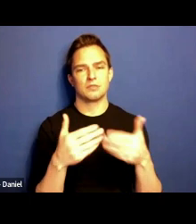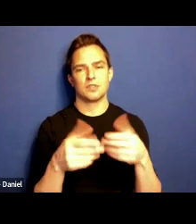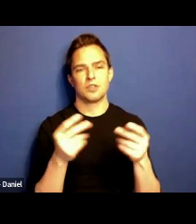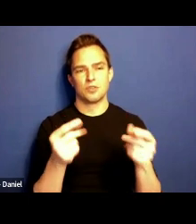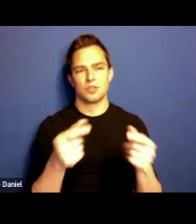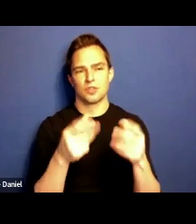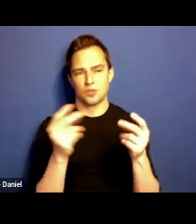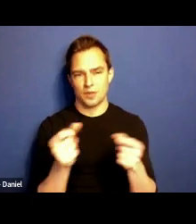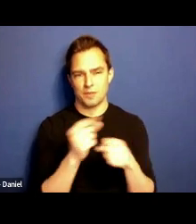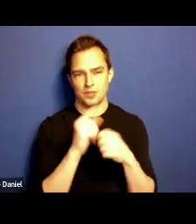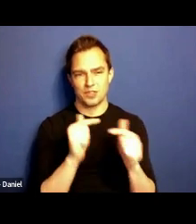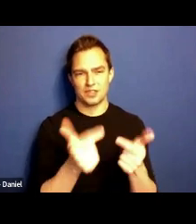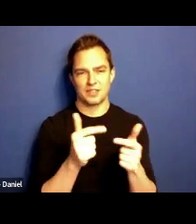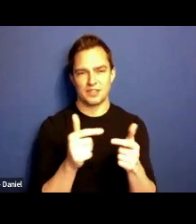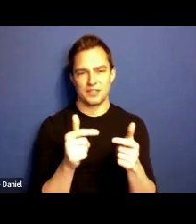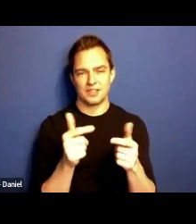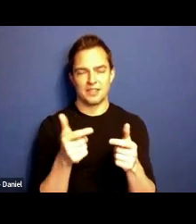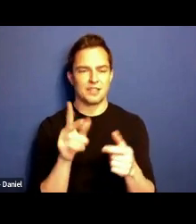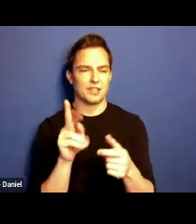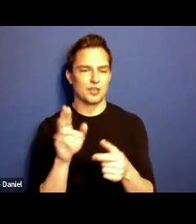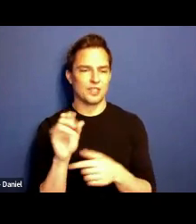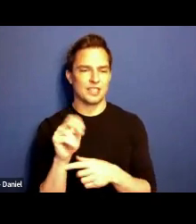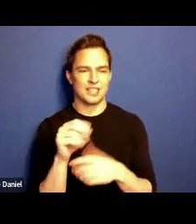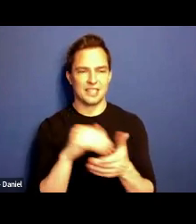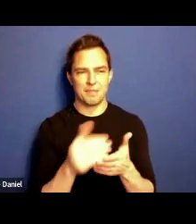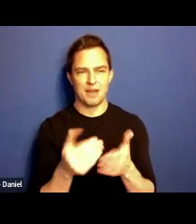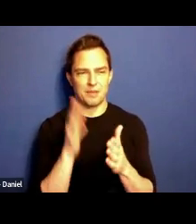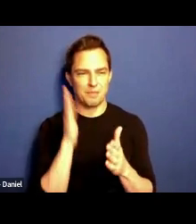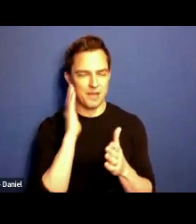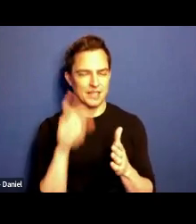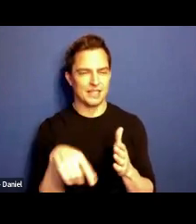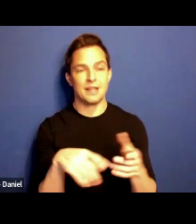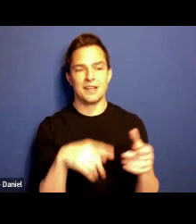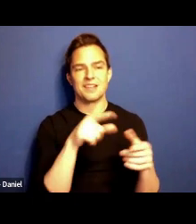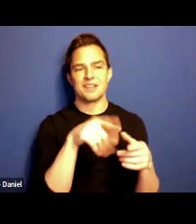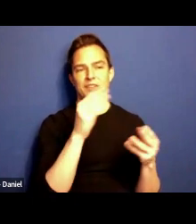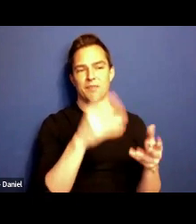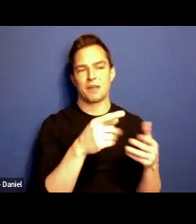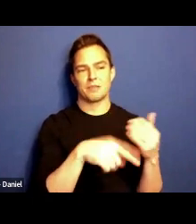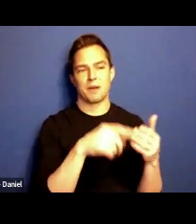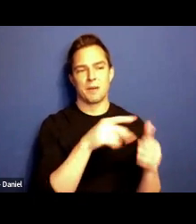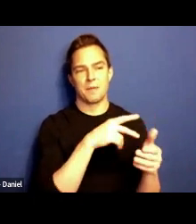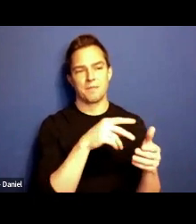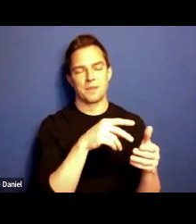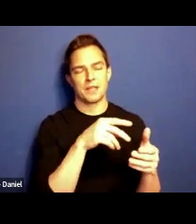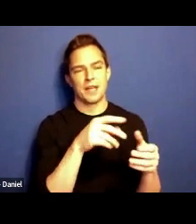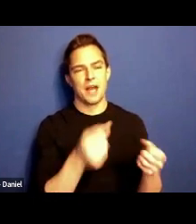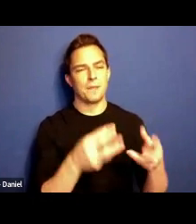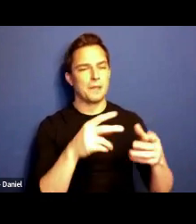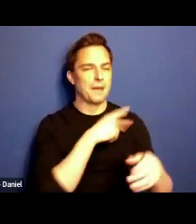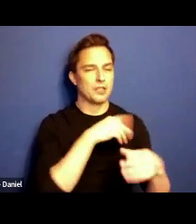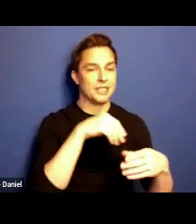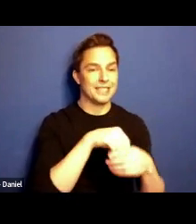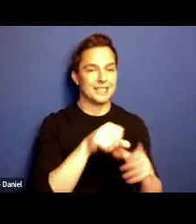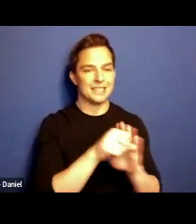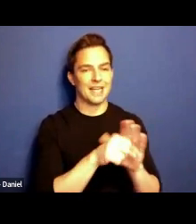to talk about the model for how many beds are needed. Just there is information about how many patients are in state hospitals, so we can look at